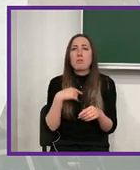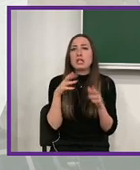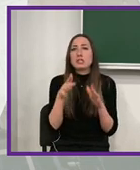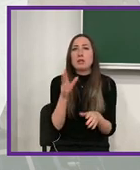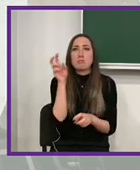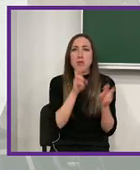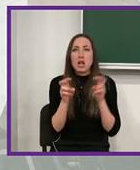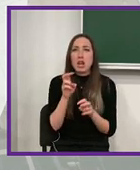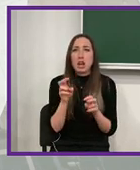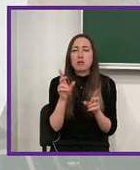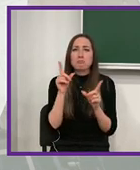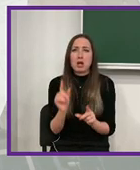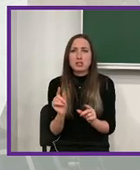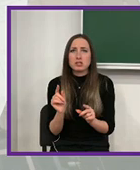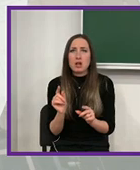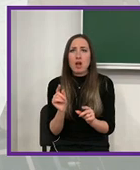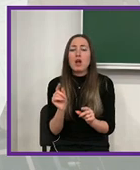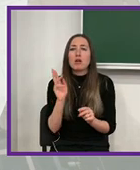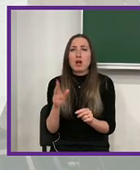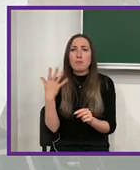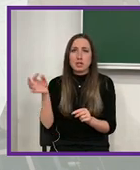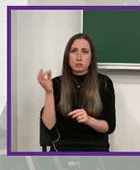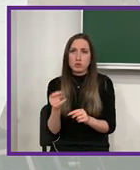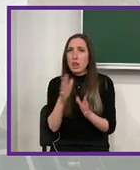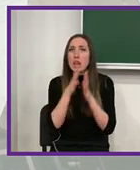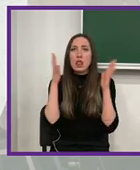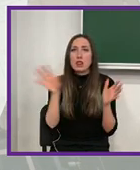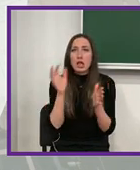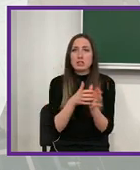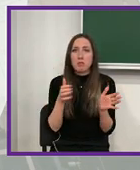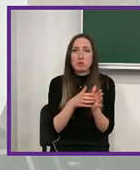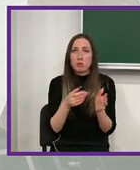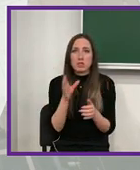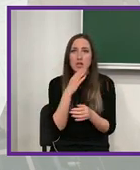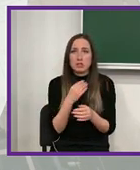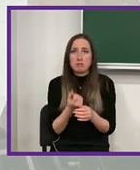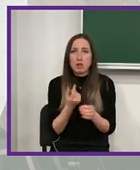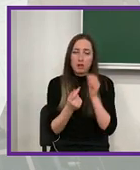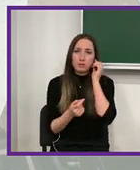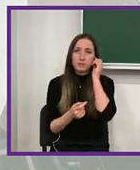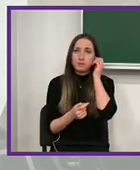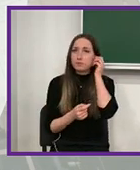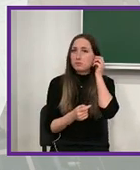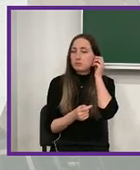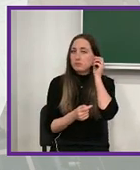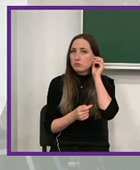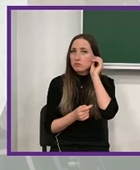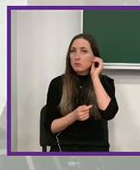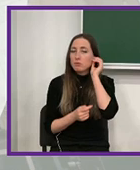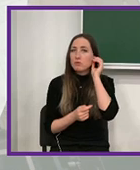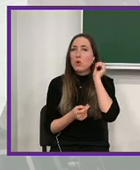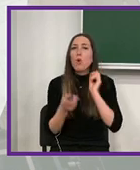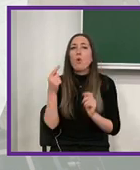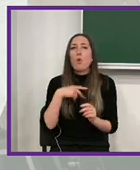say, hugely unused potential. And that's probably the outcome of the old CSR logic, where you are